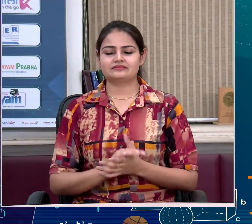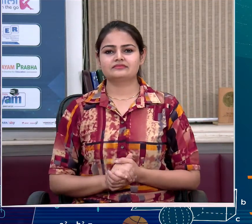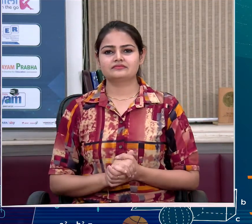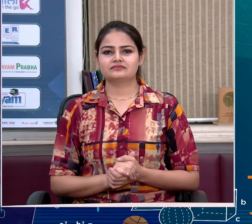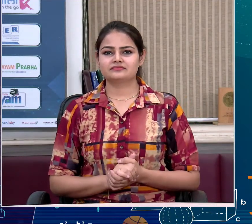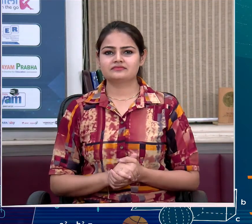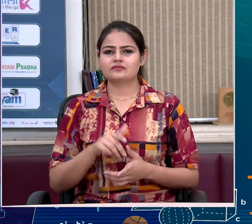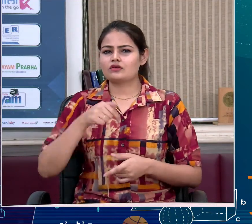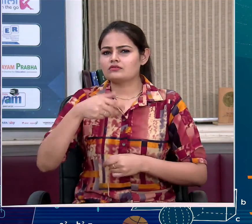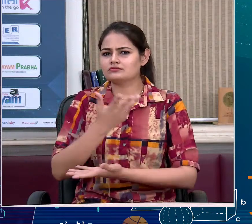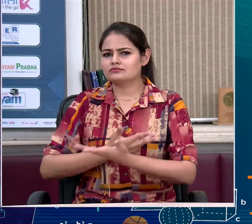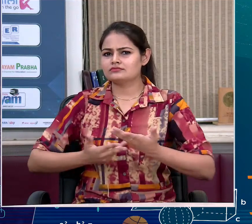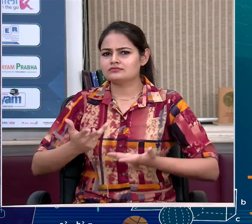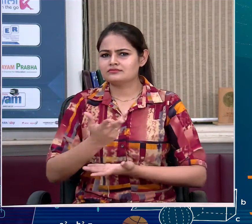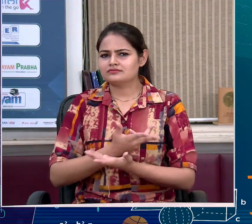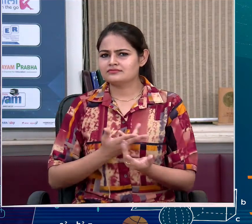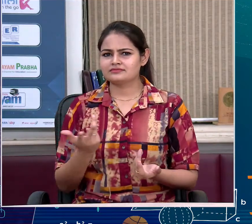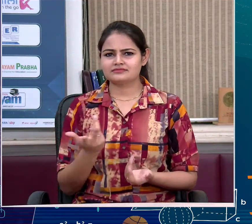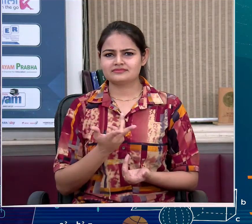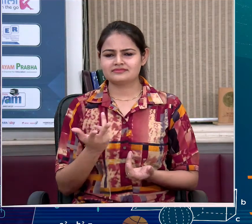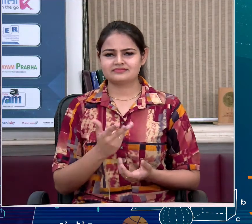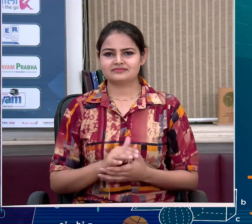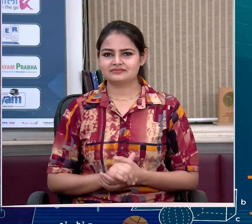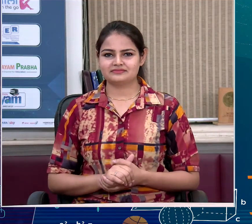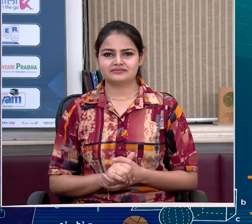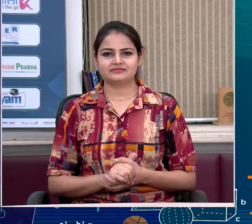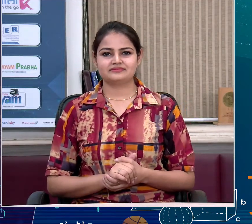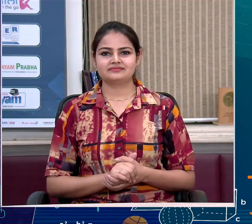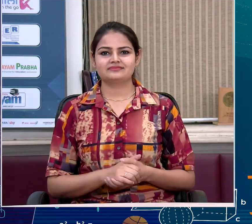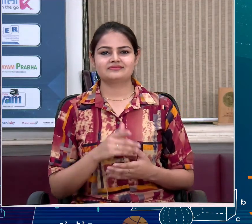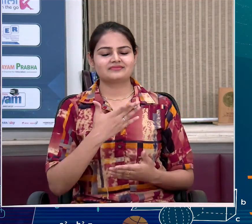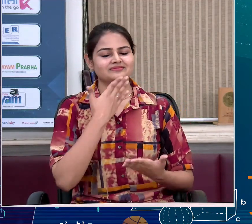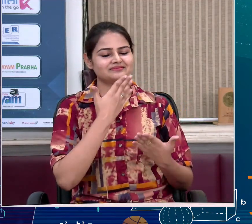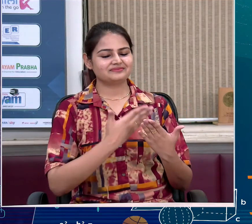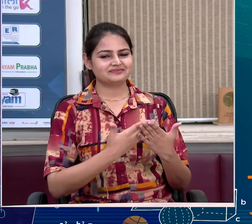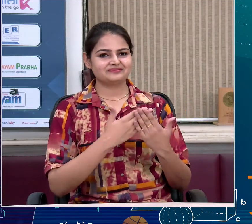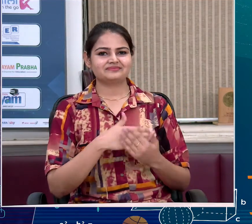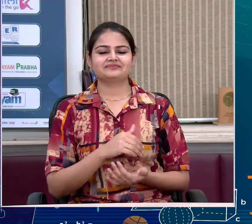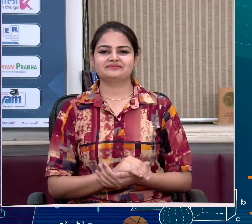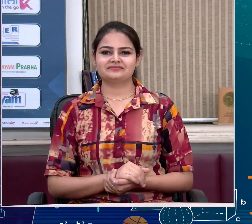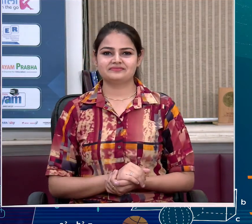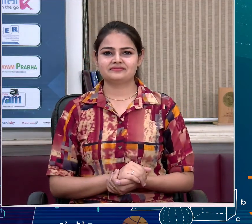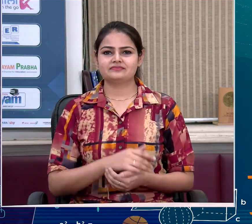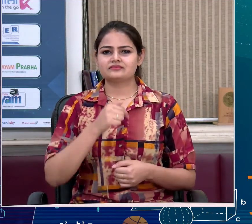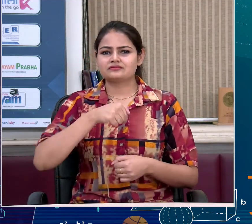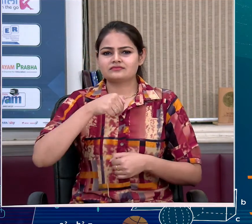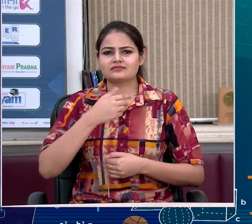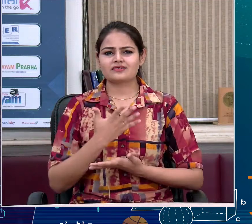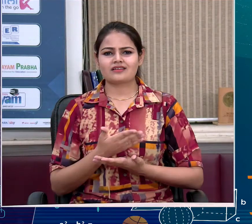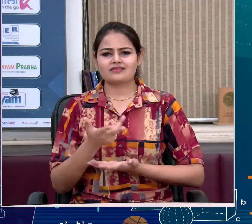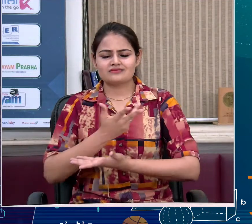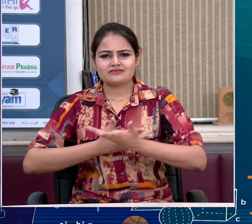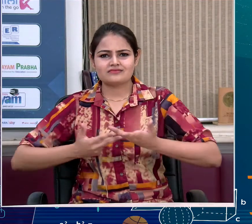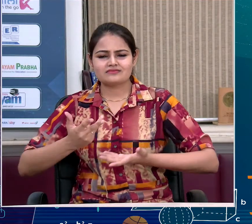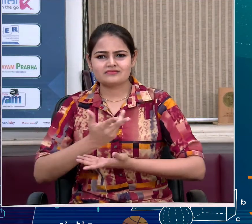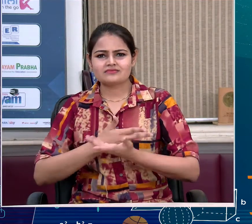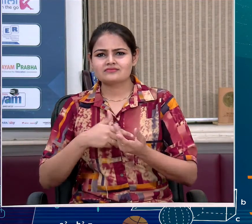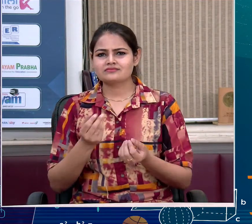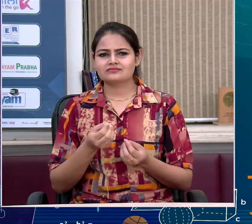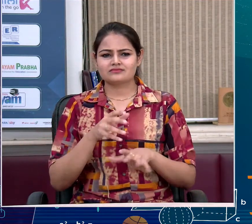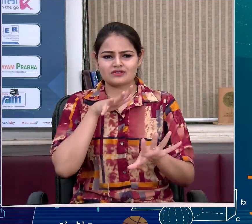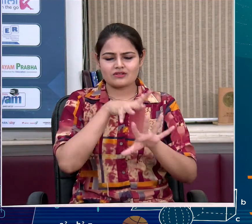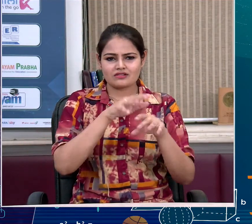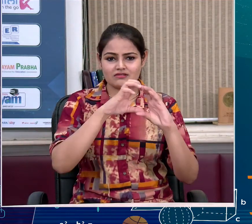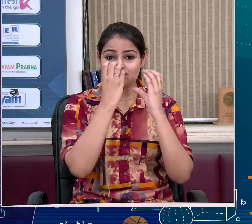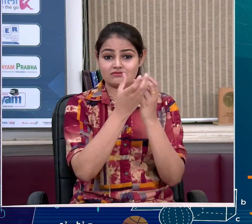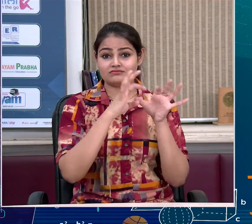going to discuss today here, Ms. Banerjee? All right, thank you, Ms. Kriti. So what we are looking at is the inclusive classroom